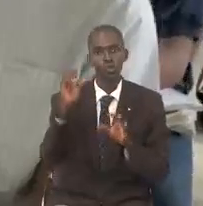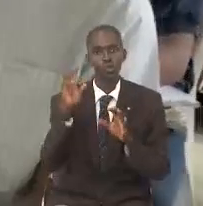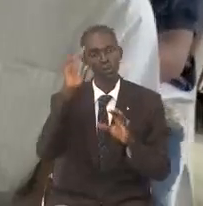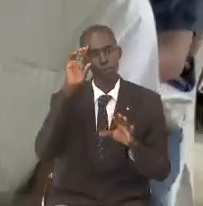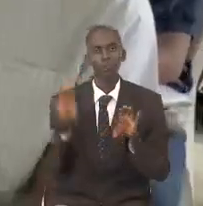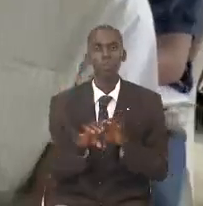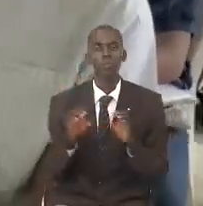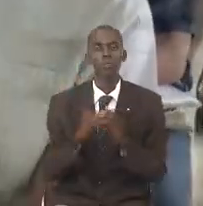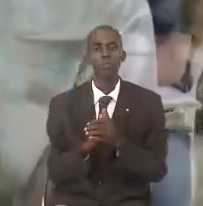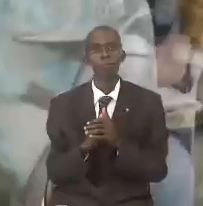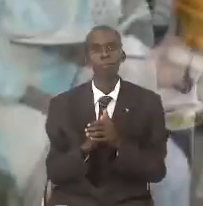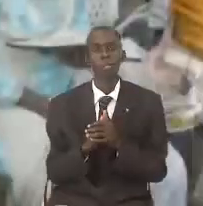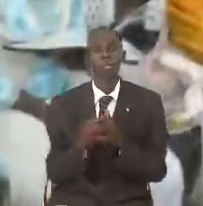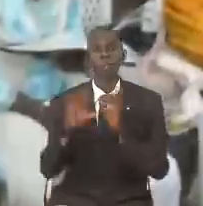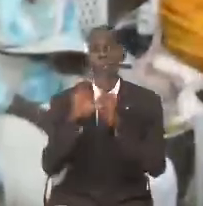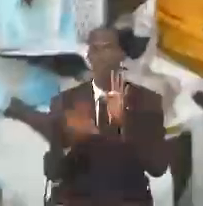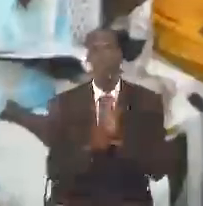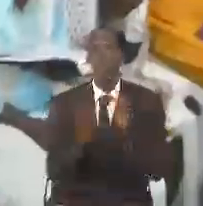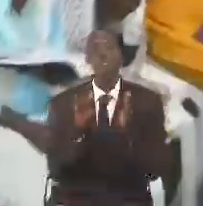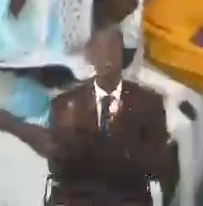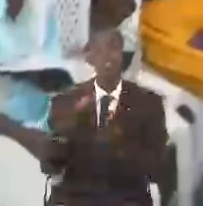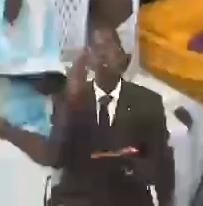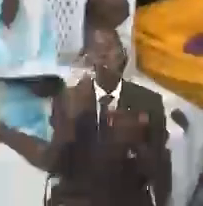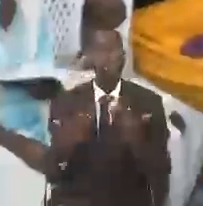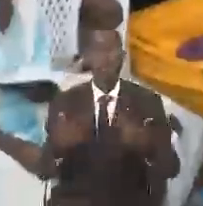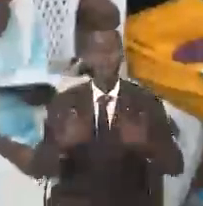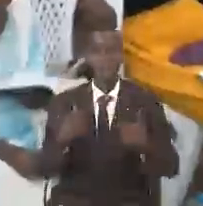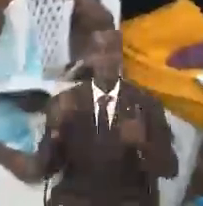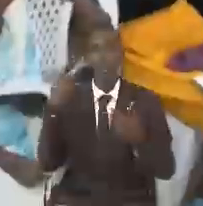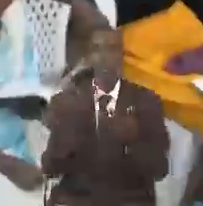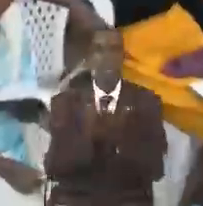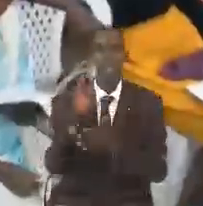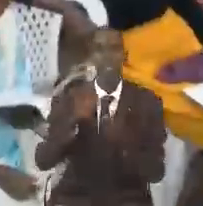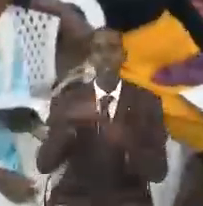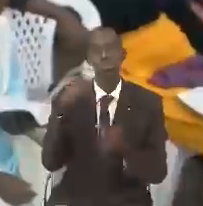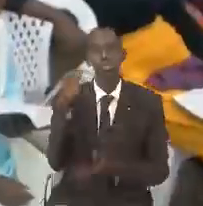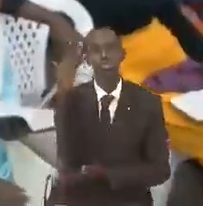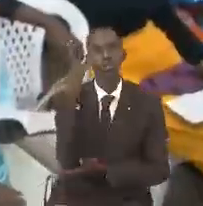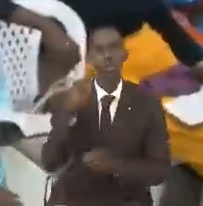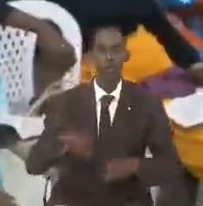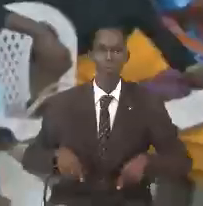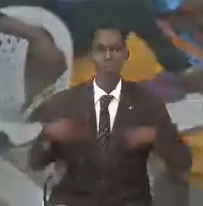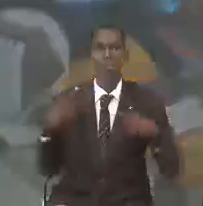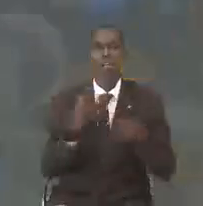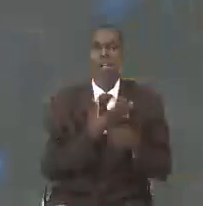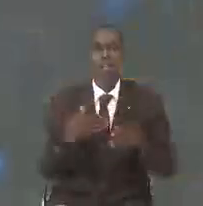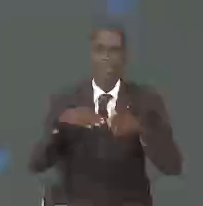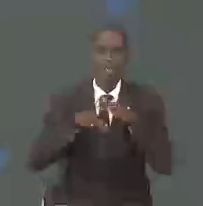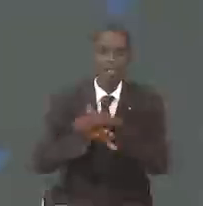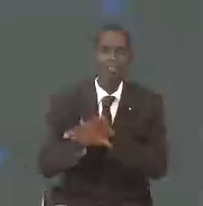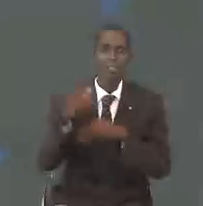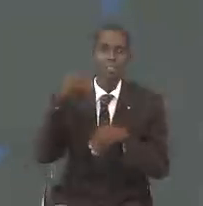they may have right to the tree of life and may enter in through the